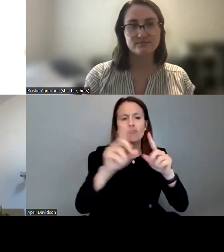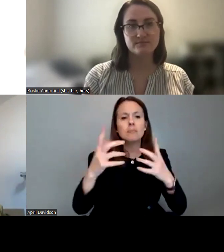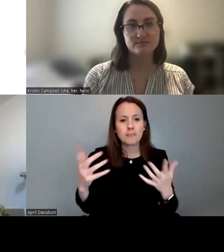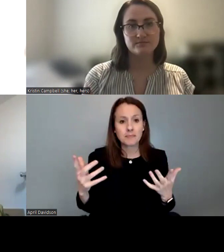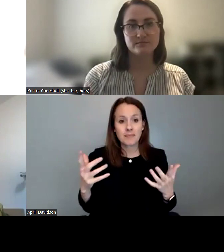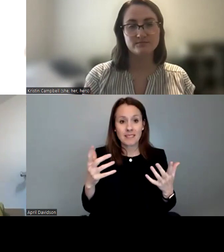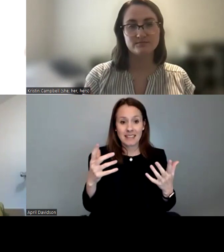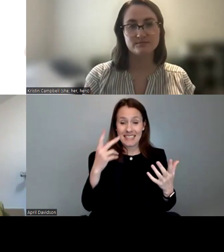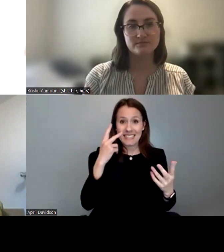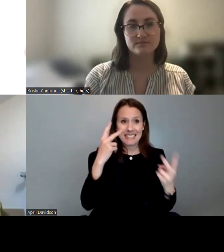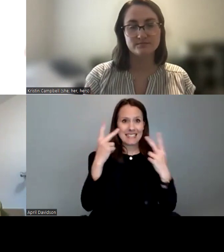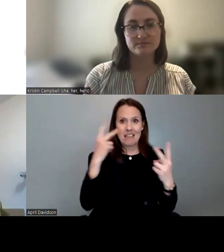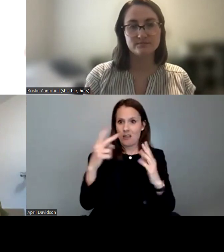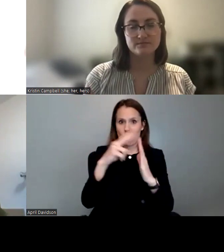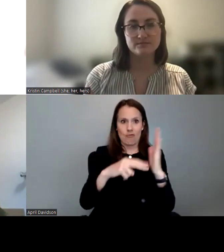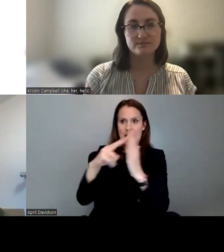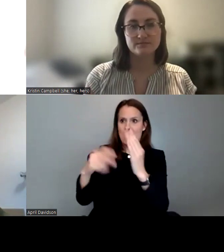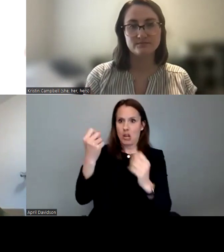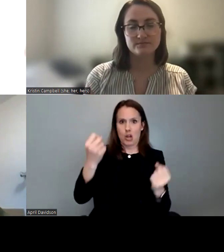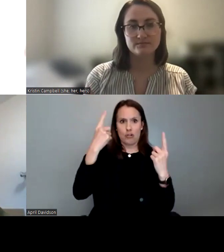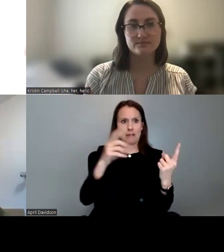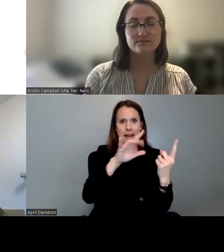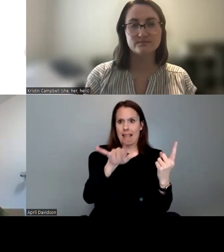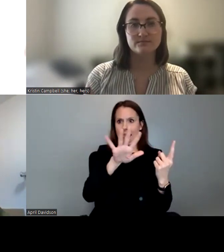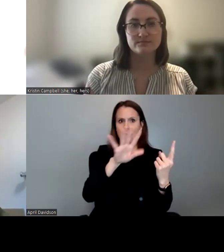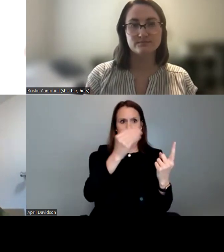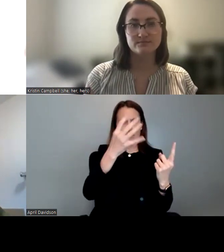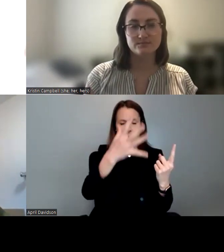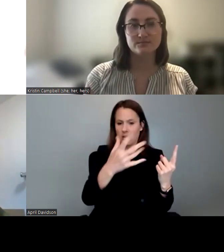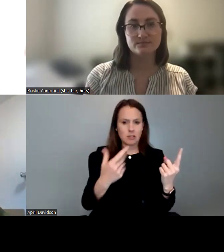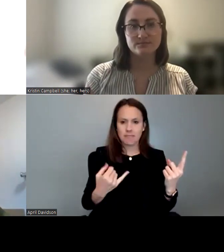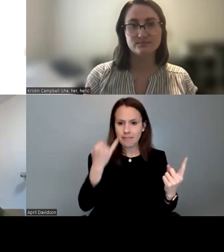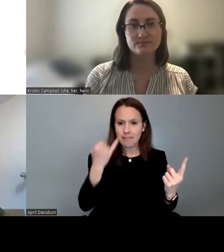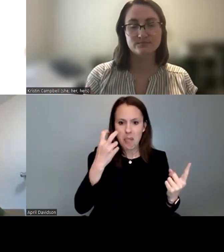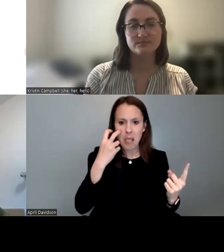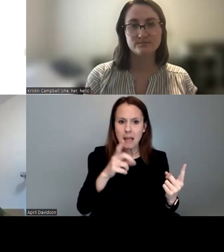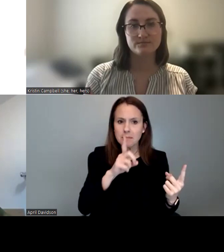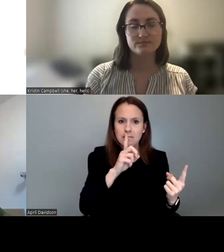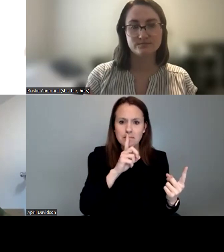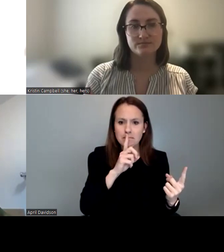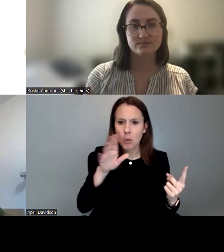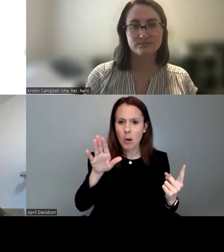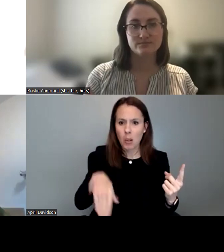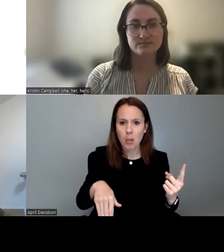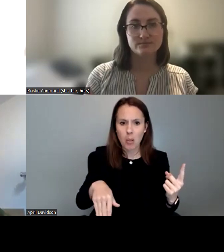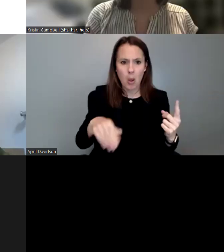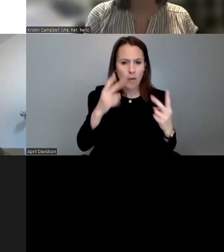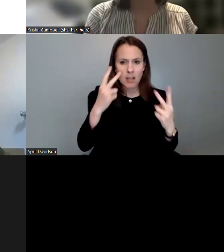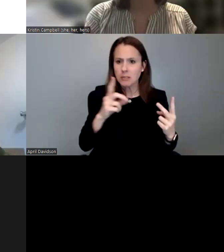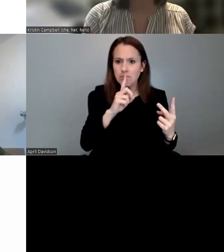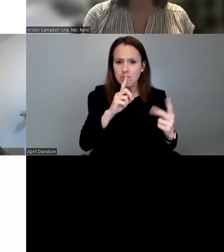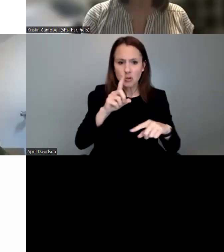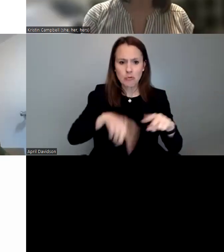access to that information is denied to people who are blind or low vision.